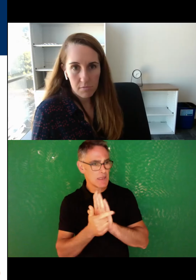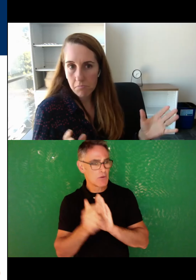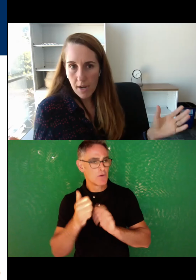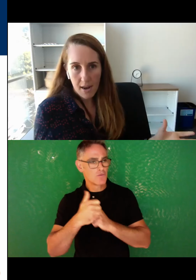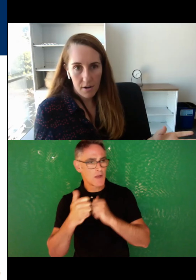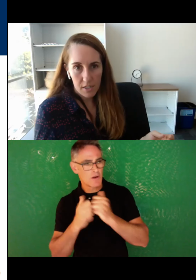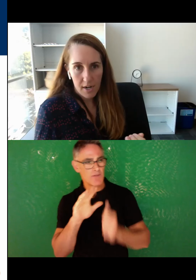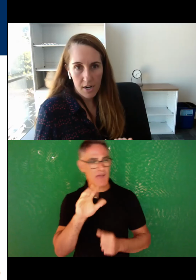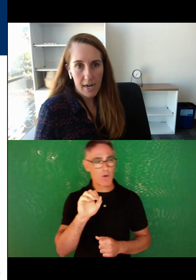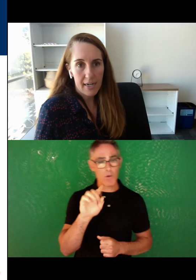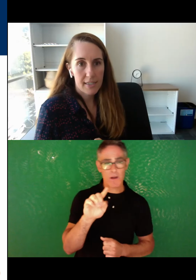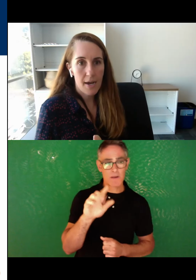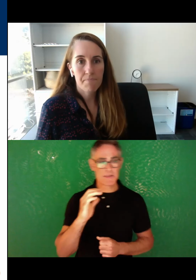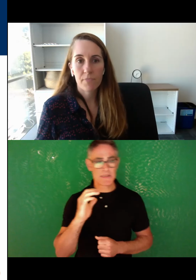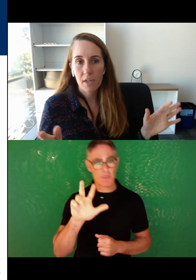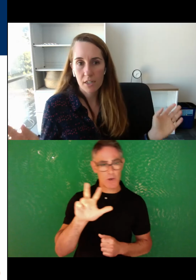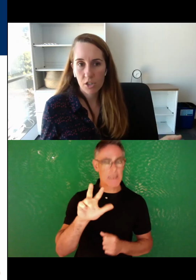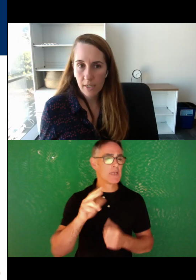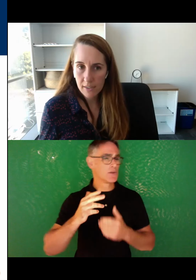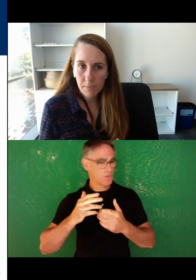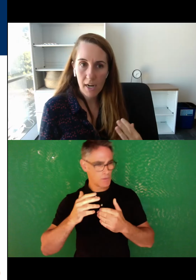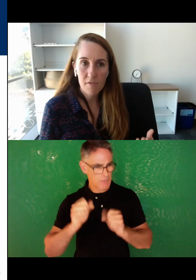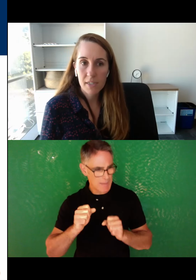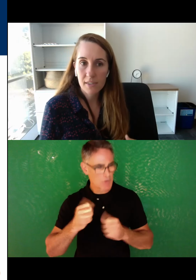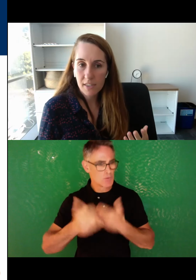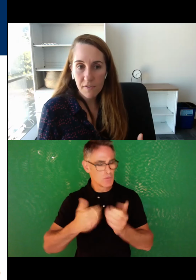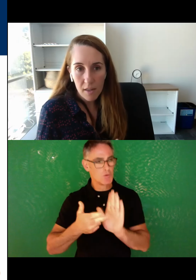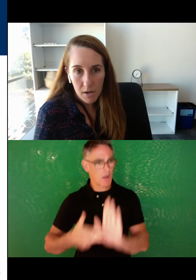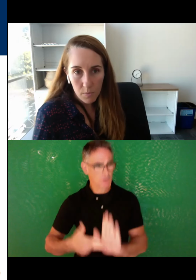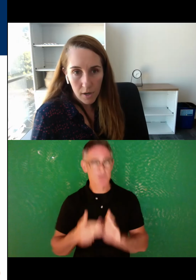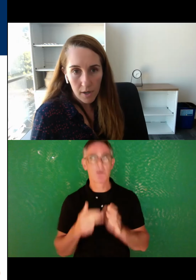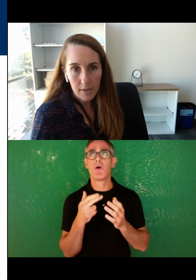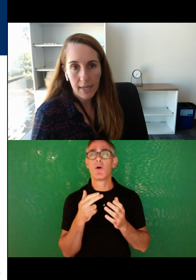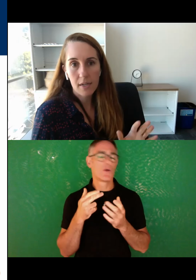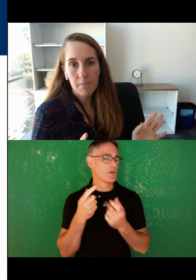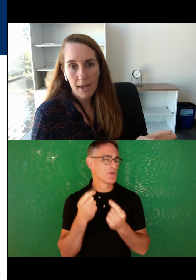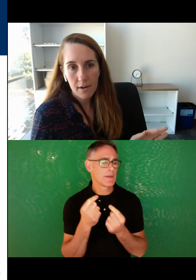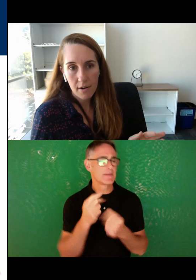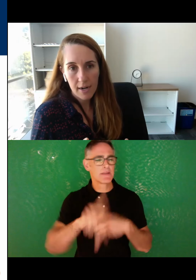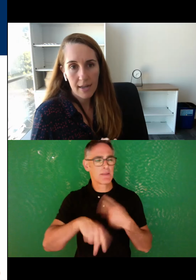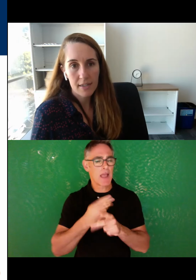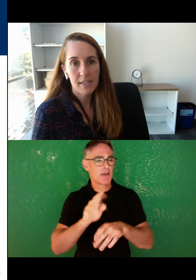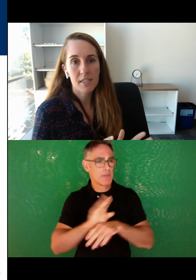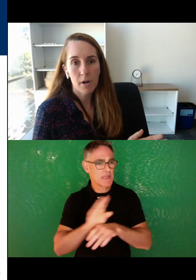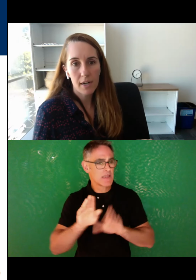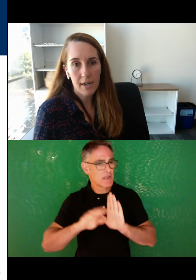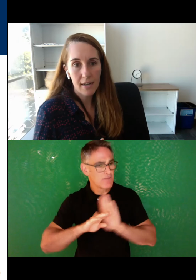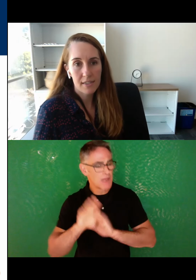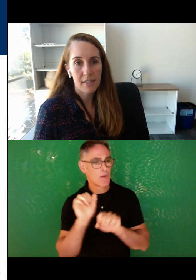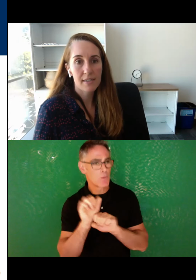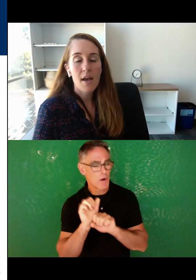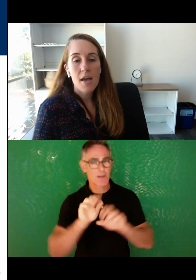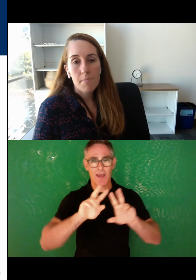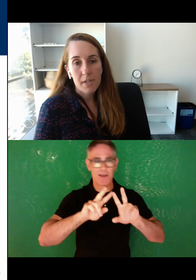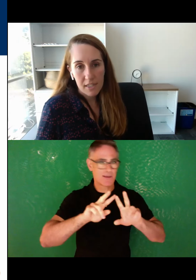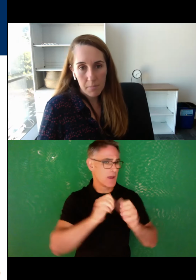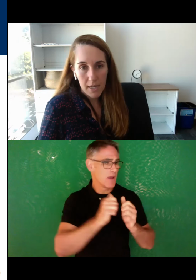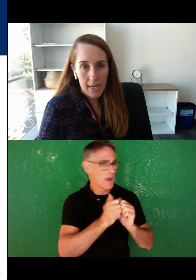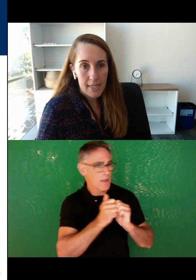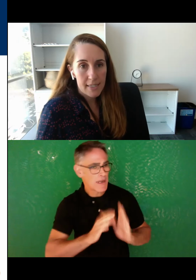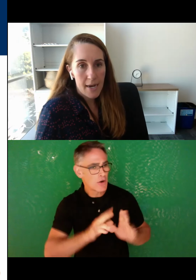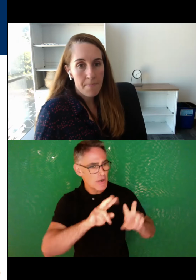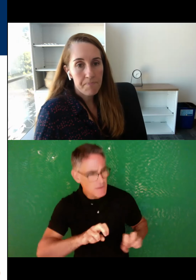to enter into contracts, doing some kind of business development work like competitor analysis, market analysis,